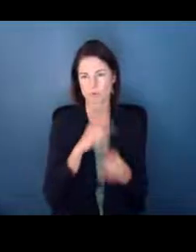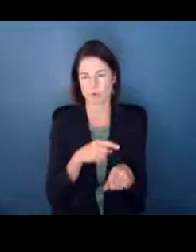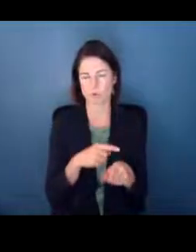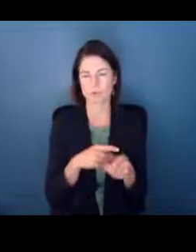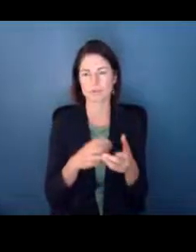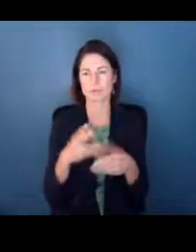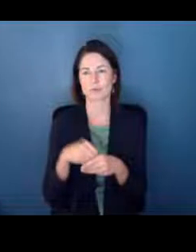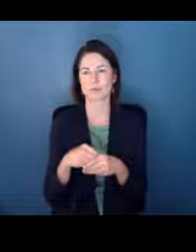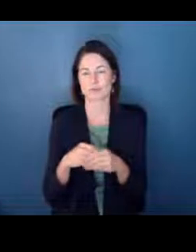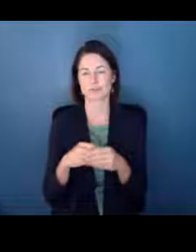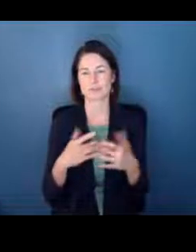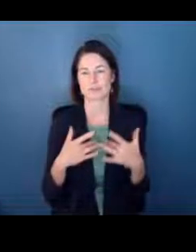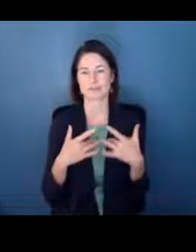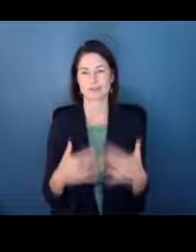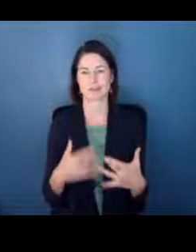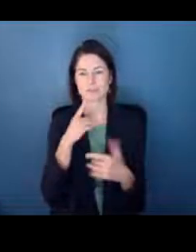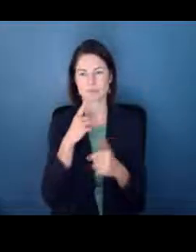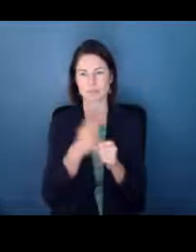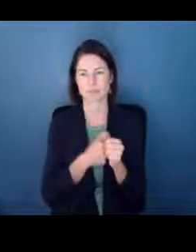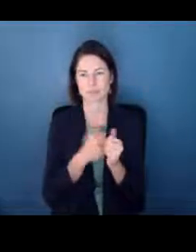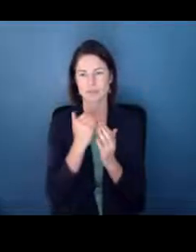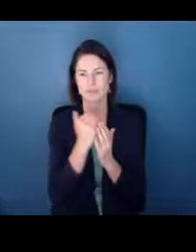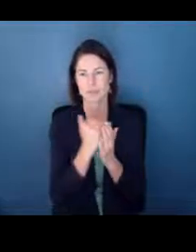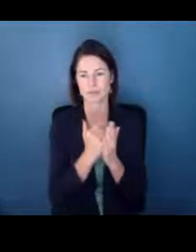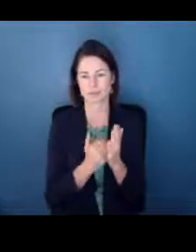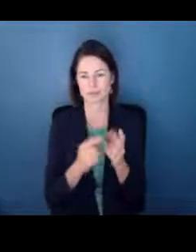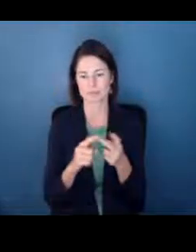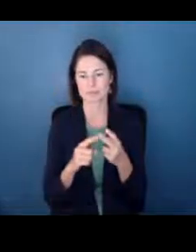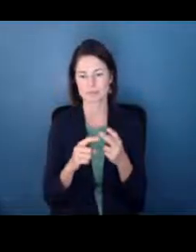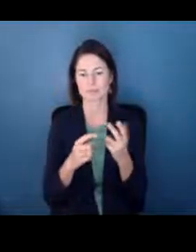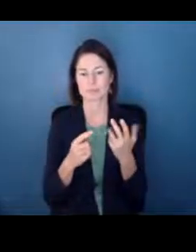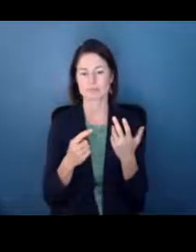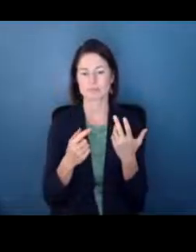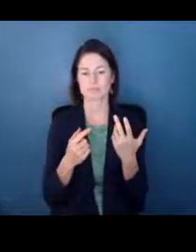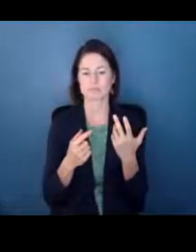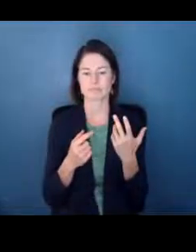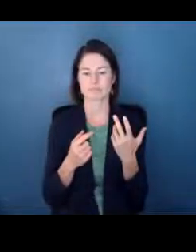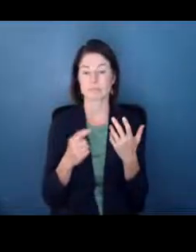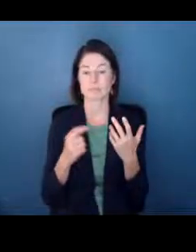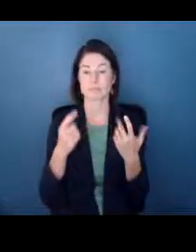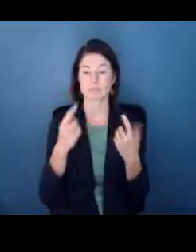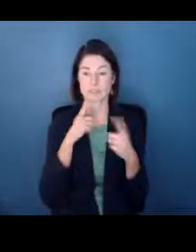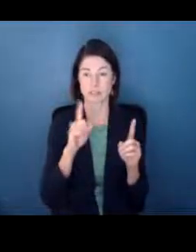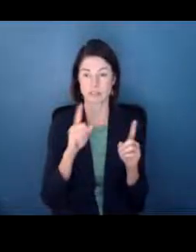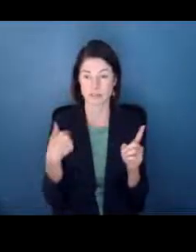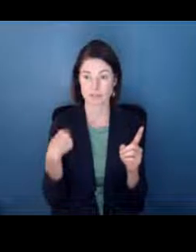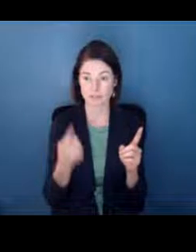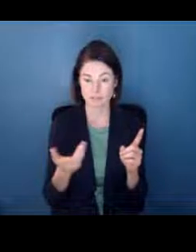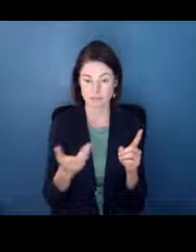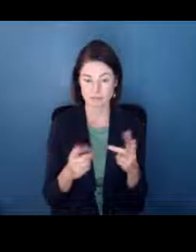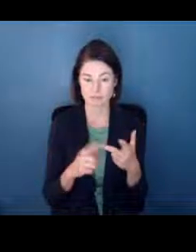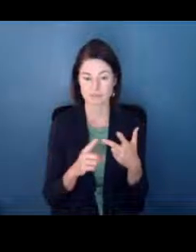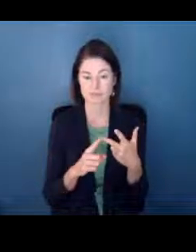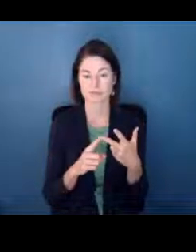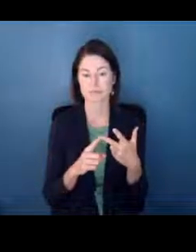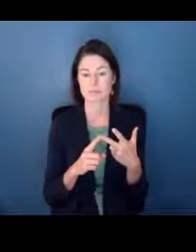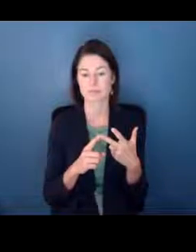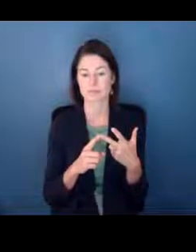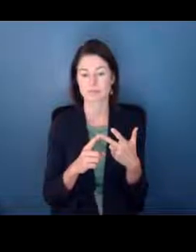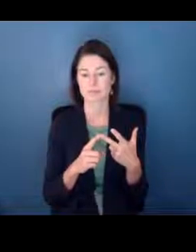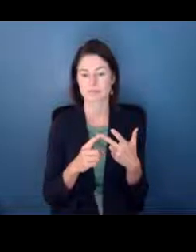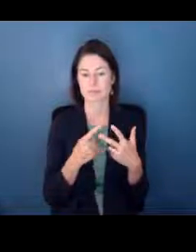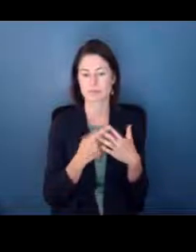action, highlights of key successes, preliminary discussion of data and metrics to measure outcomes,